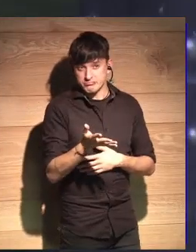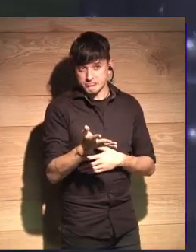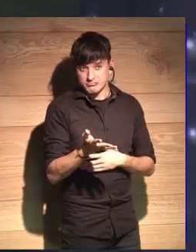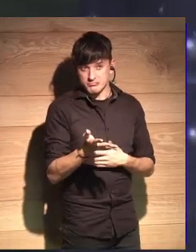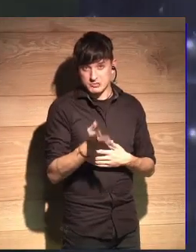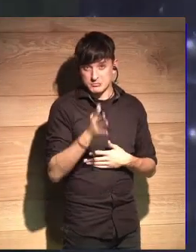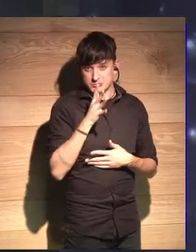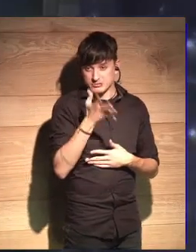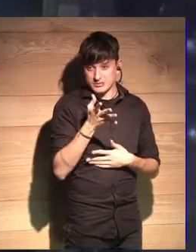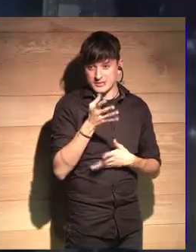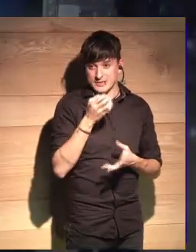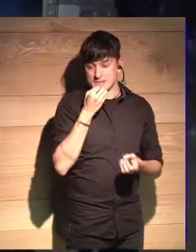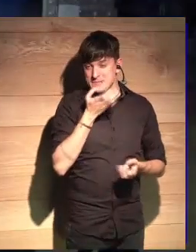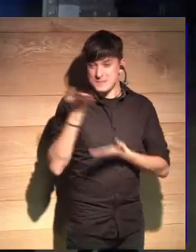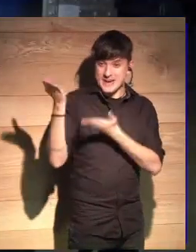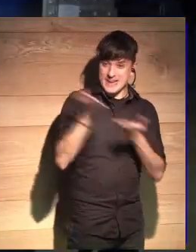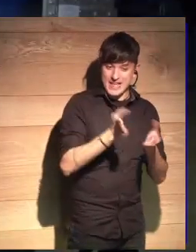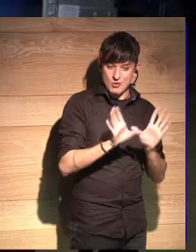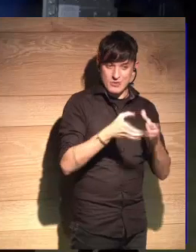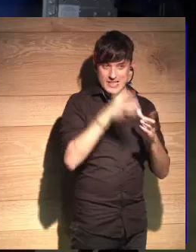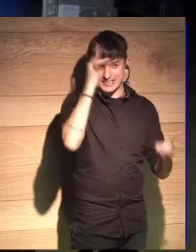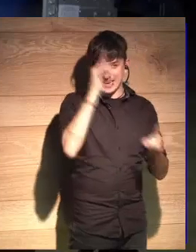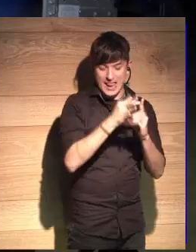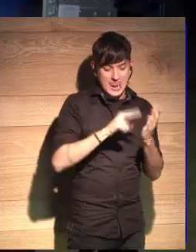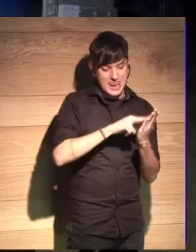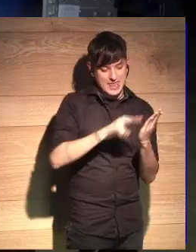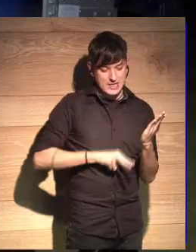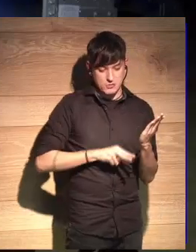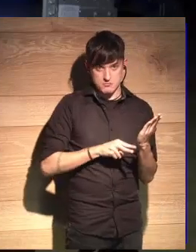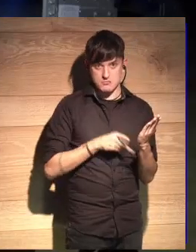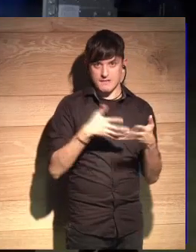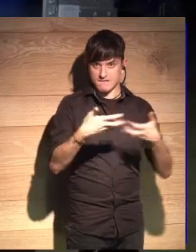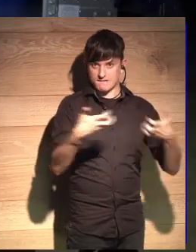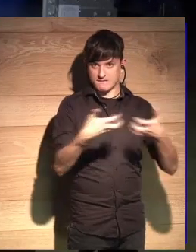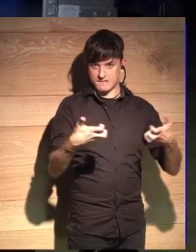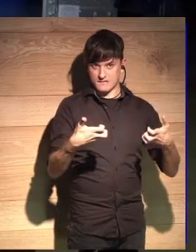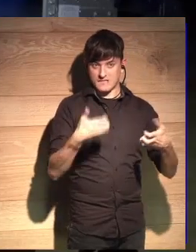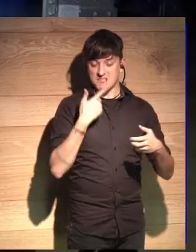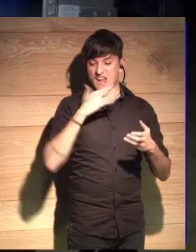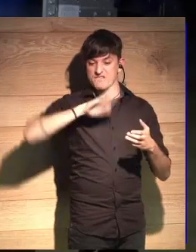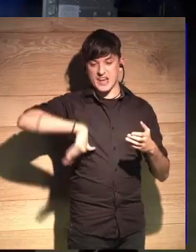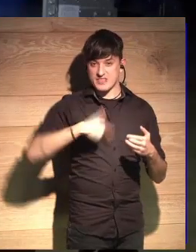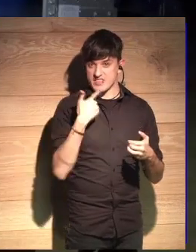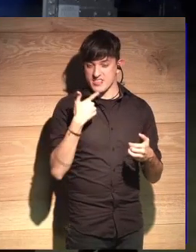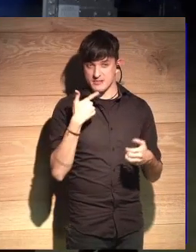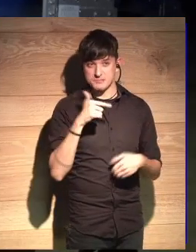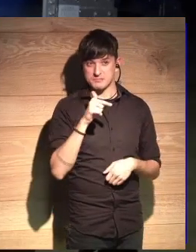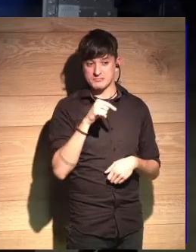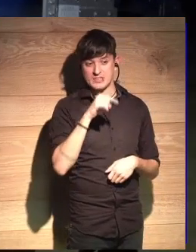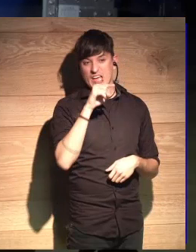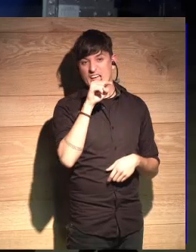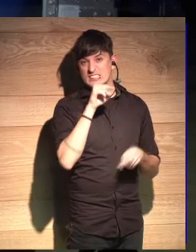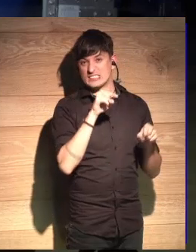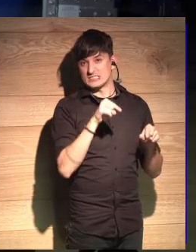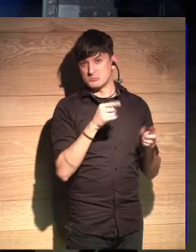because we are going to welcome him to the Telos community reading this word. He finishes